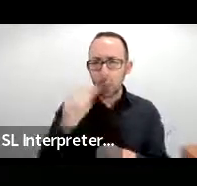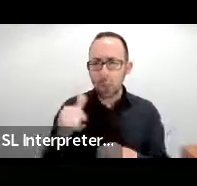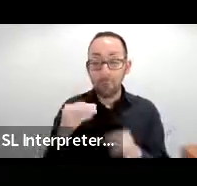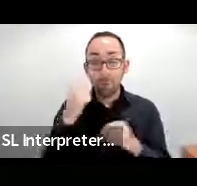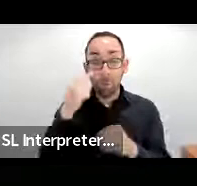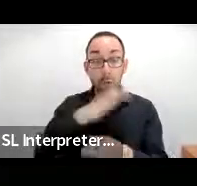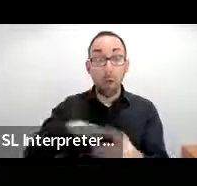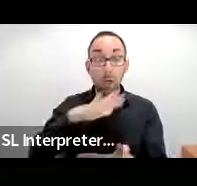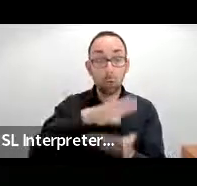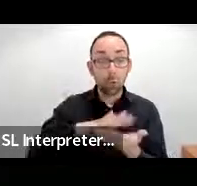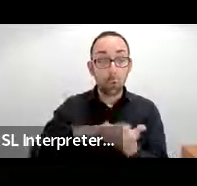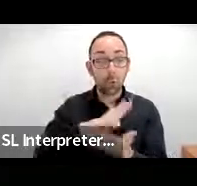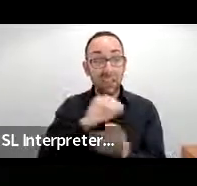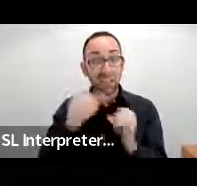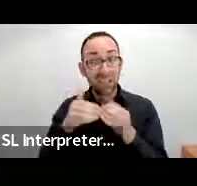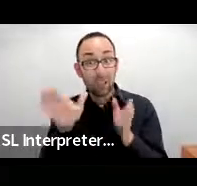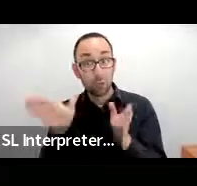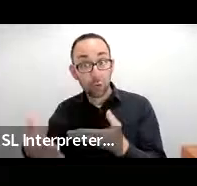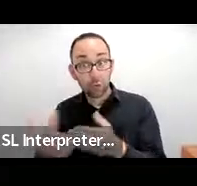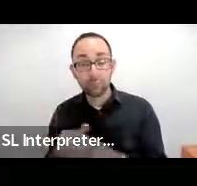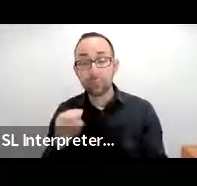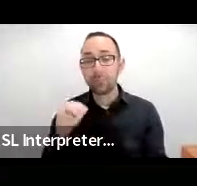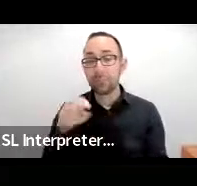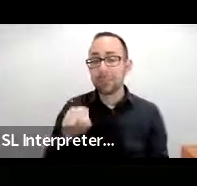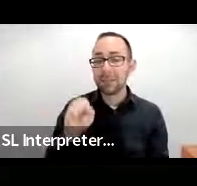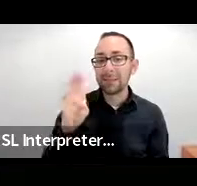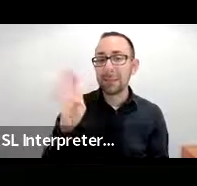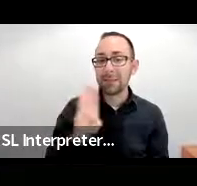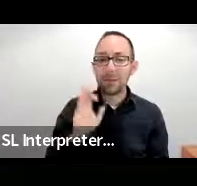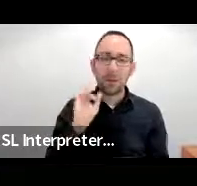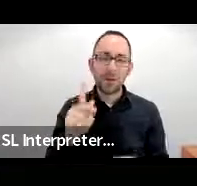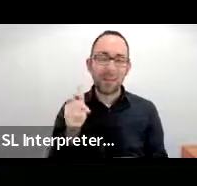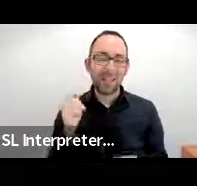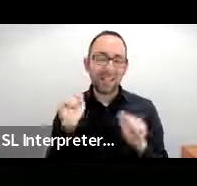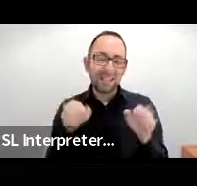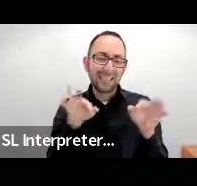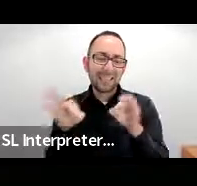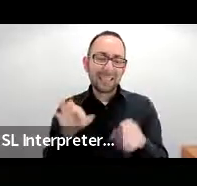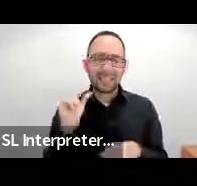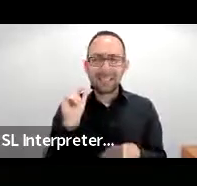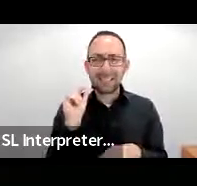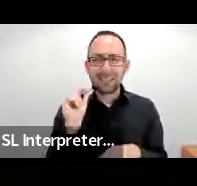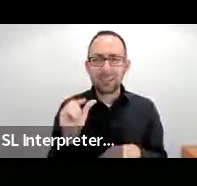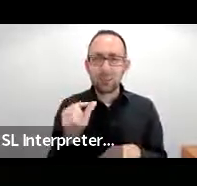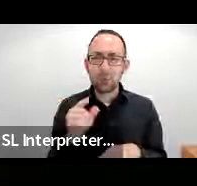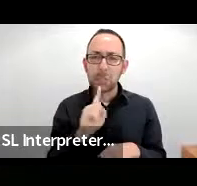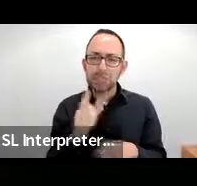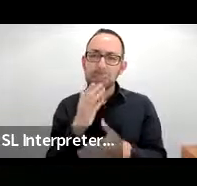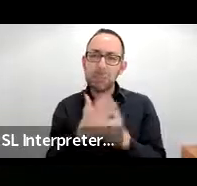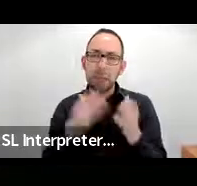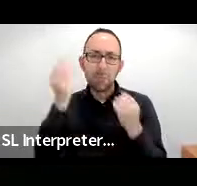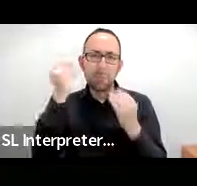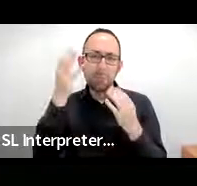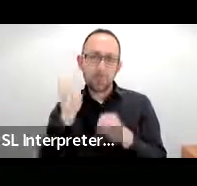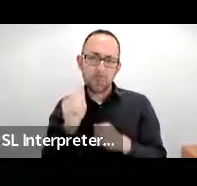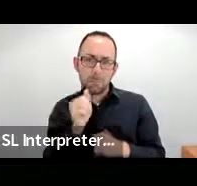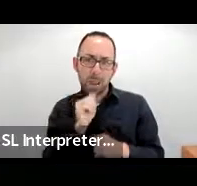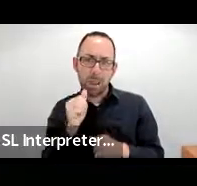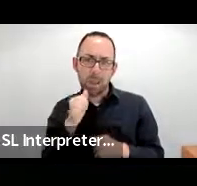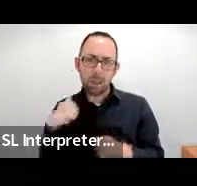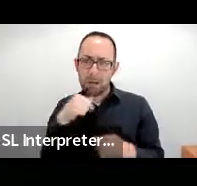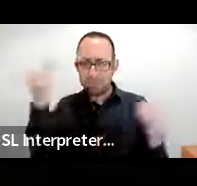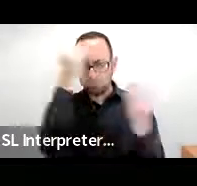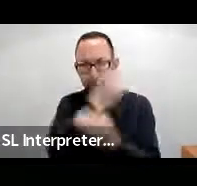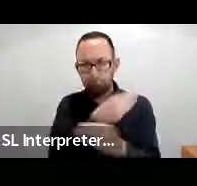security? Well, I can tell you as much as we share publicly, because some of our information we do not share